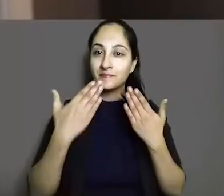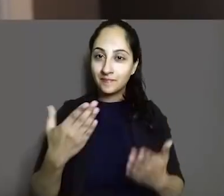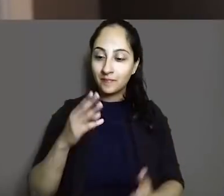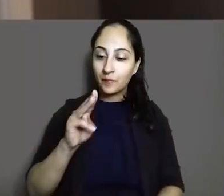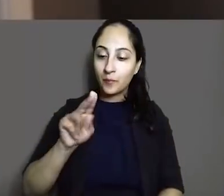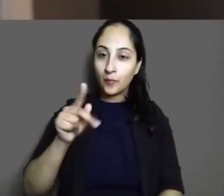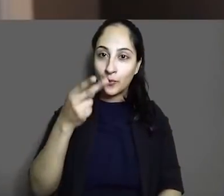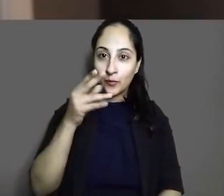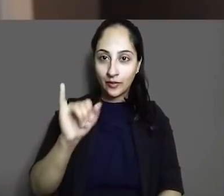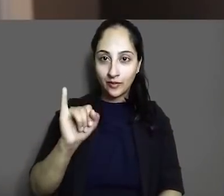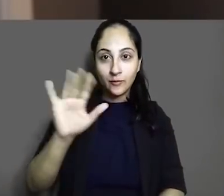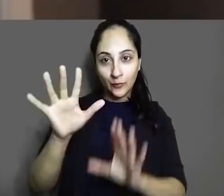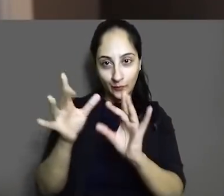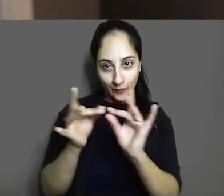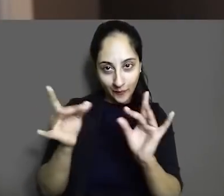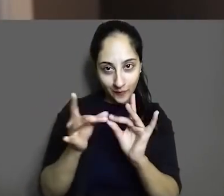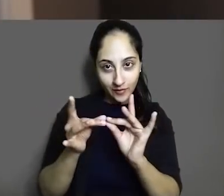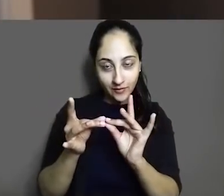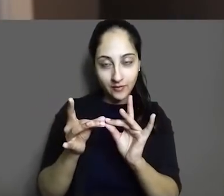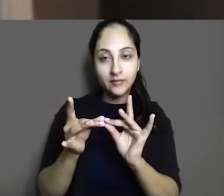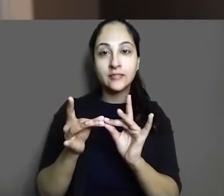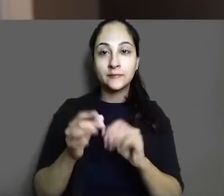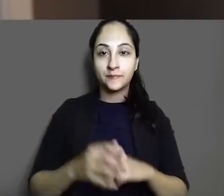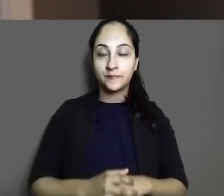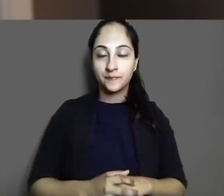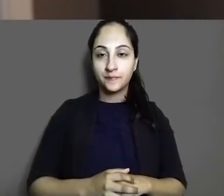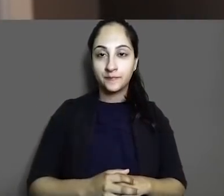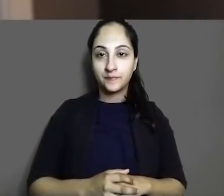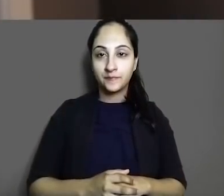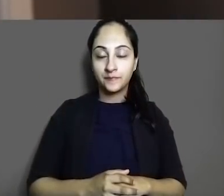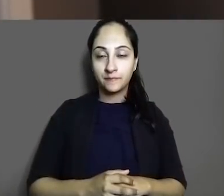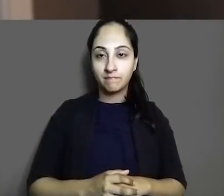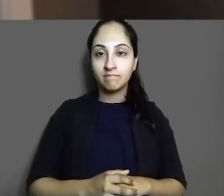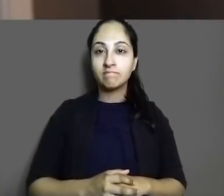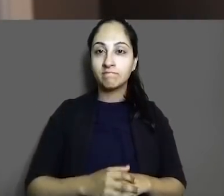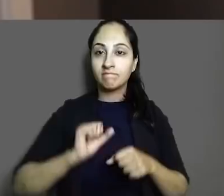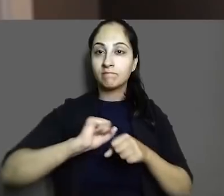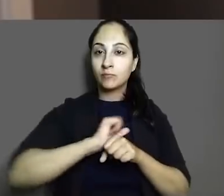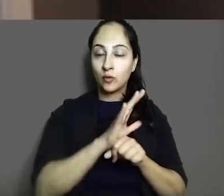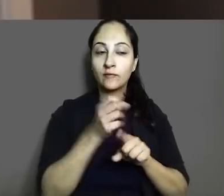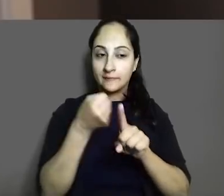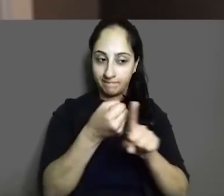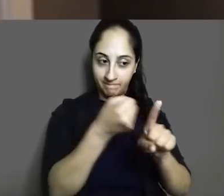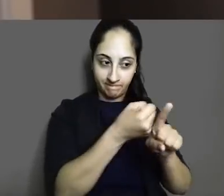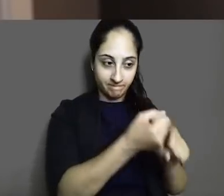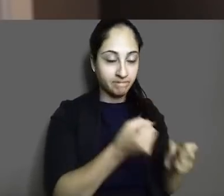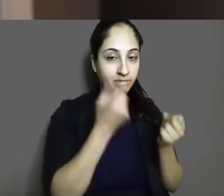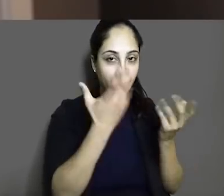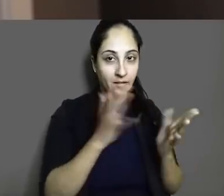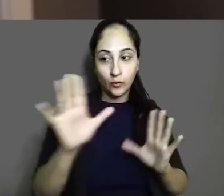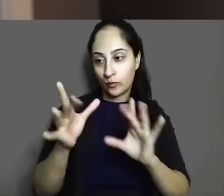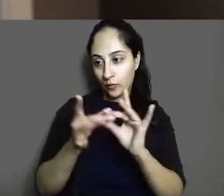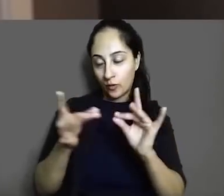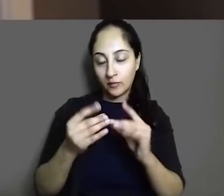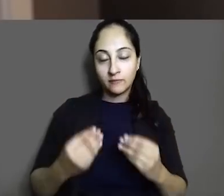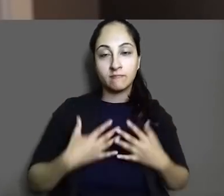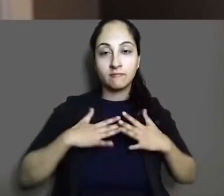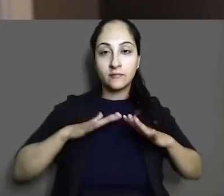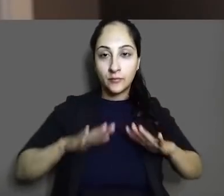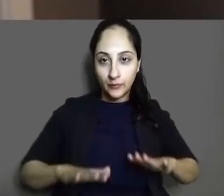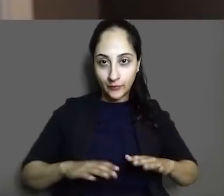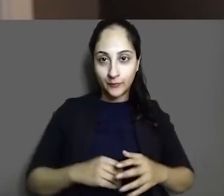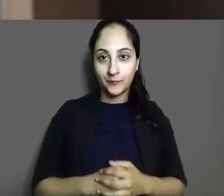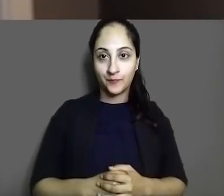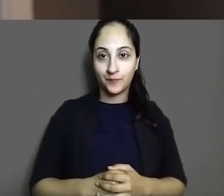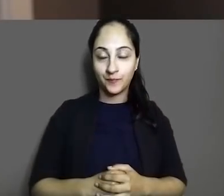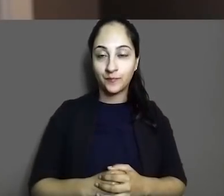Thank you, Muki Saib, for sharing those thoughts and for reminding us of those who have been so deeply impacted by this pandemic. It's now my pleasure to welcome